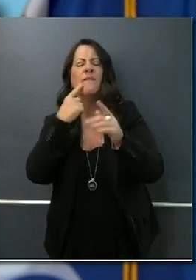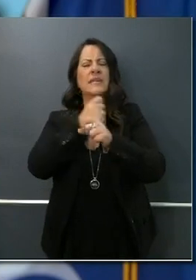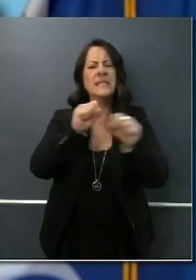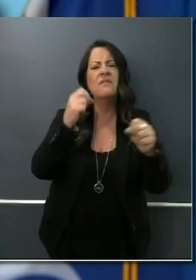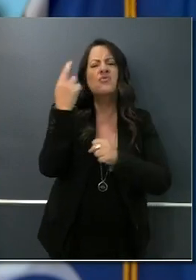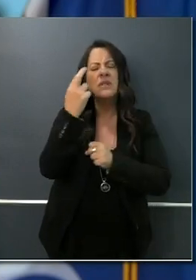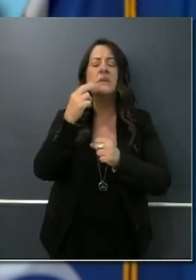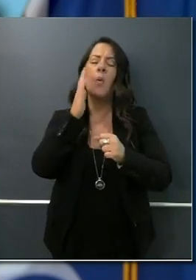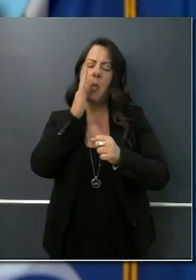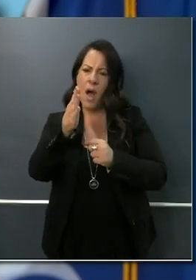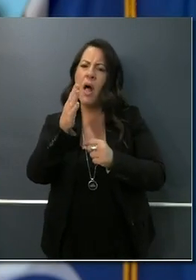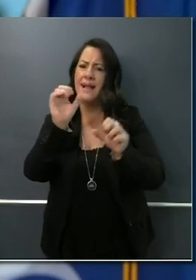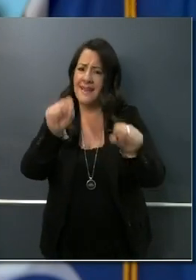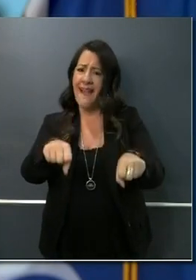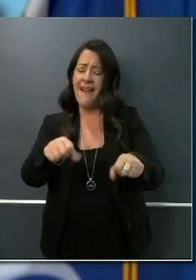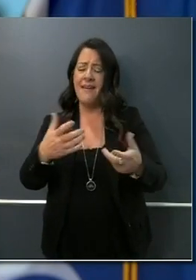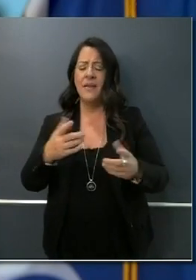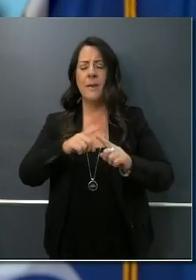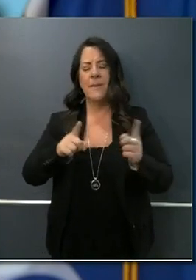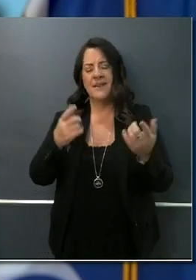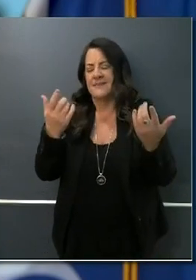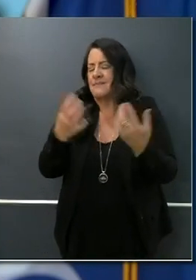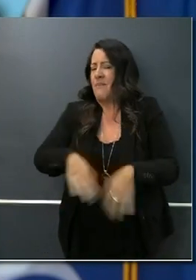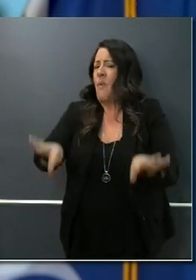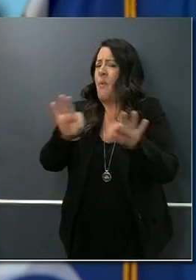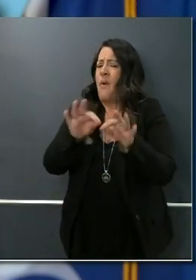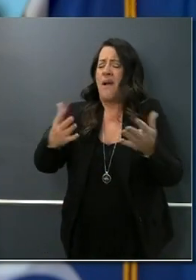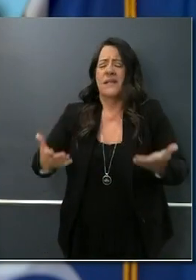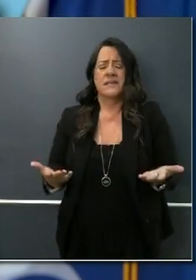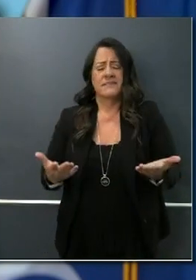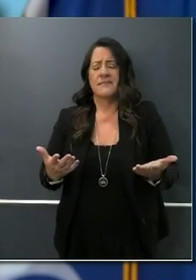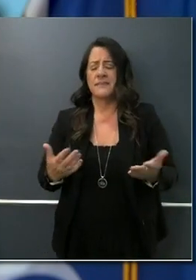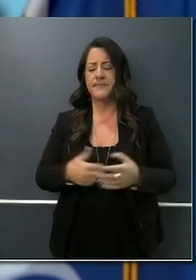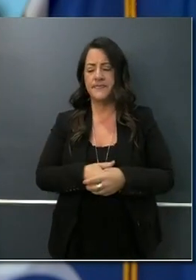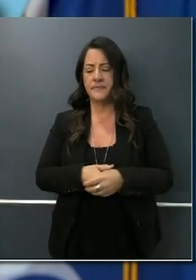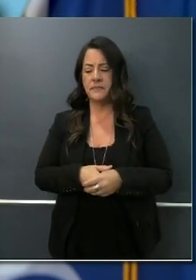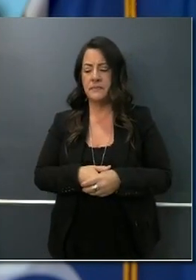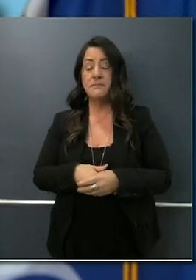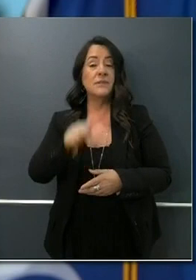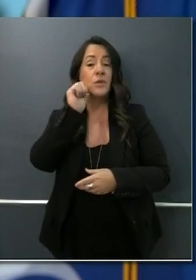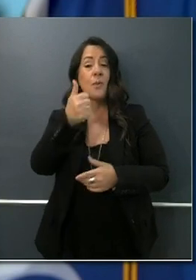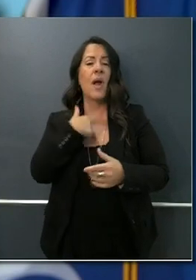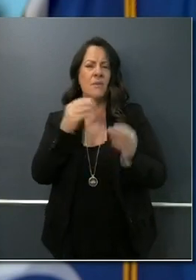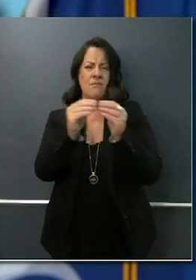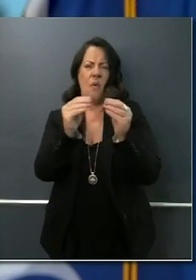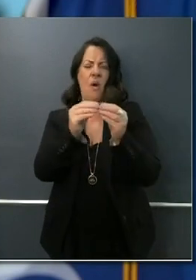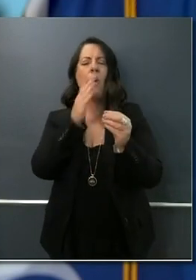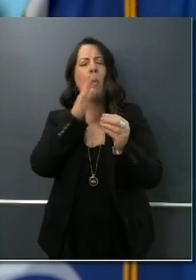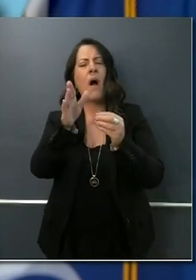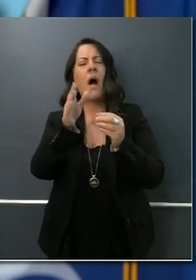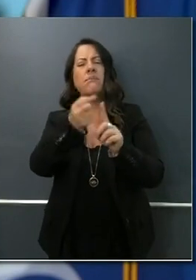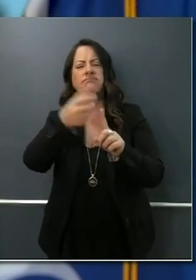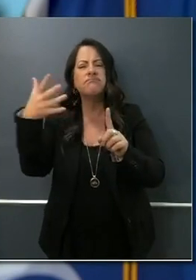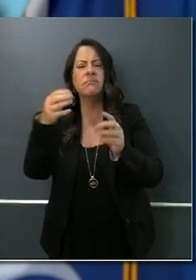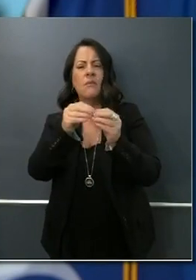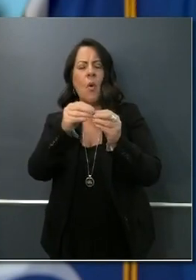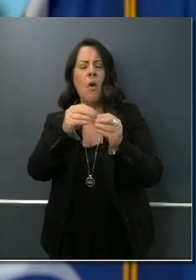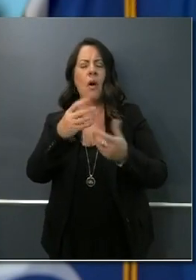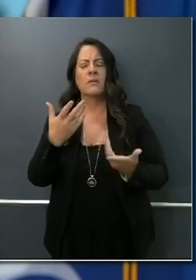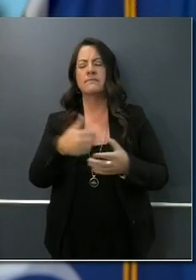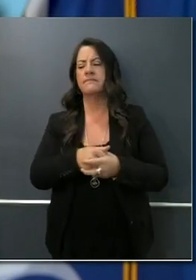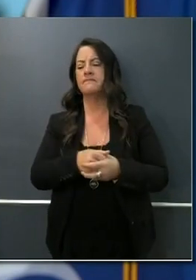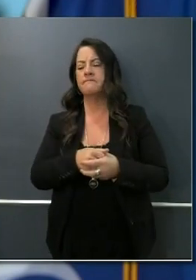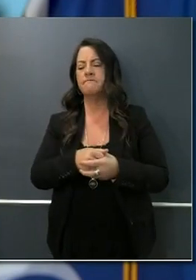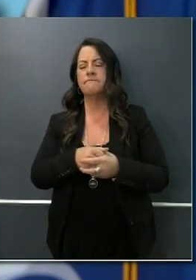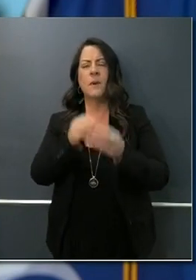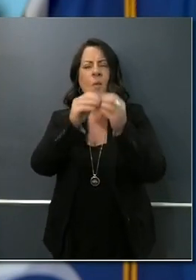to extend to that point. Tomorrow, we will be laying out more detail. Last week, on Wednesday, we